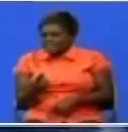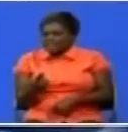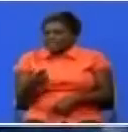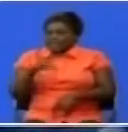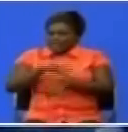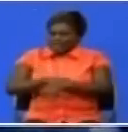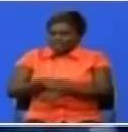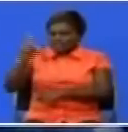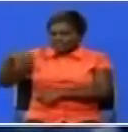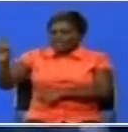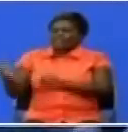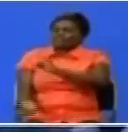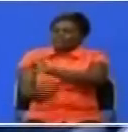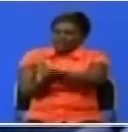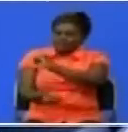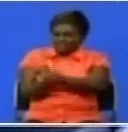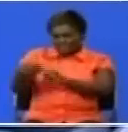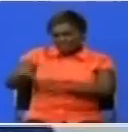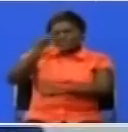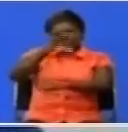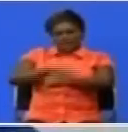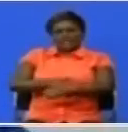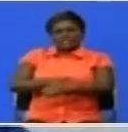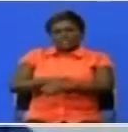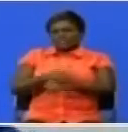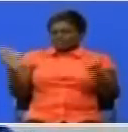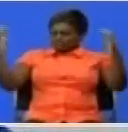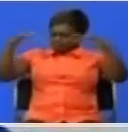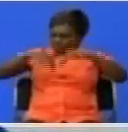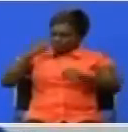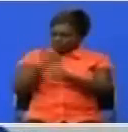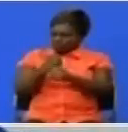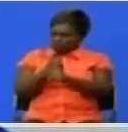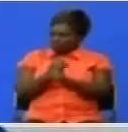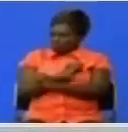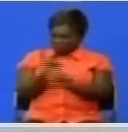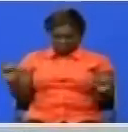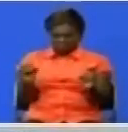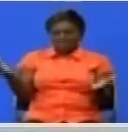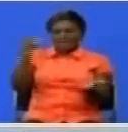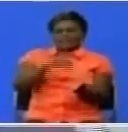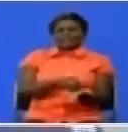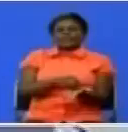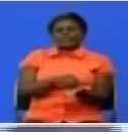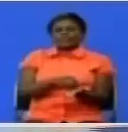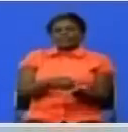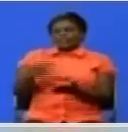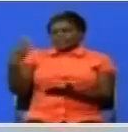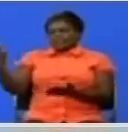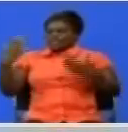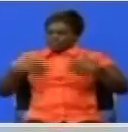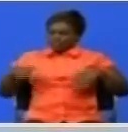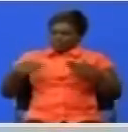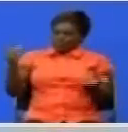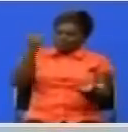and support to do the right thing, so that we are not having another press conference in February 2017 talking about non-compliance. And the three people I have